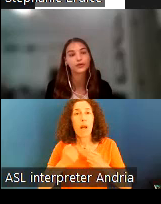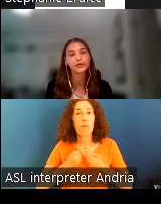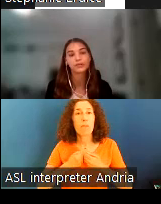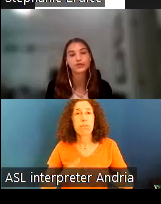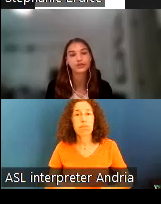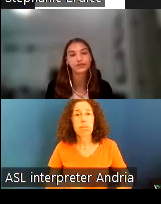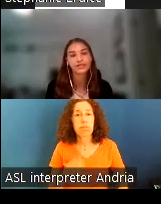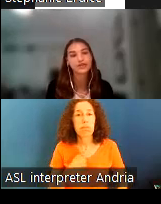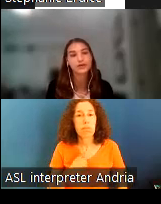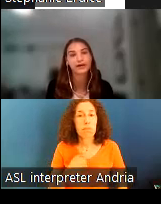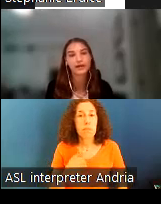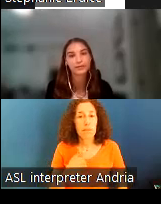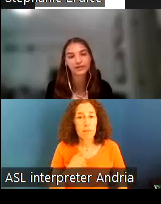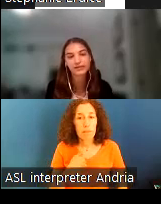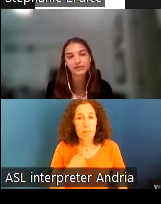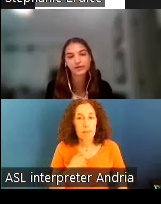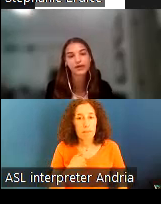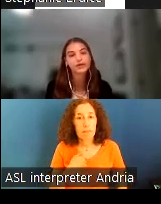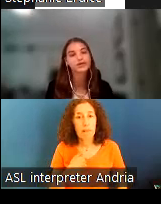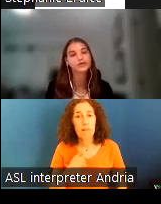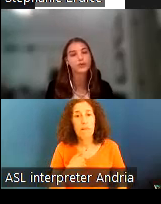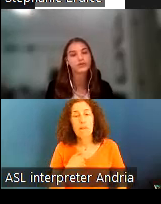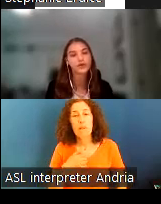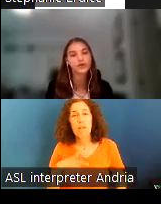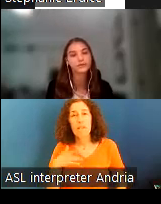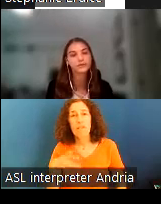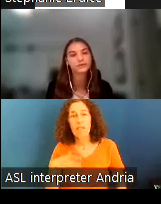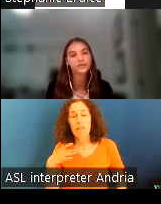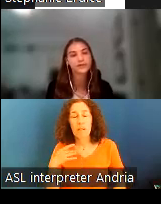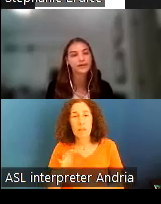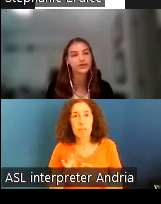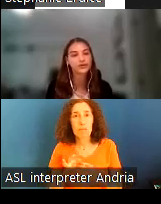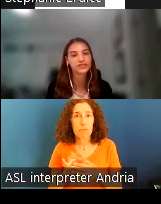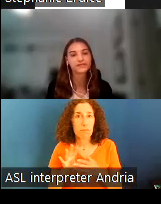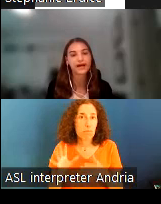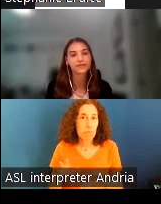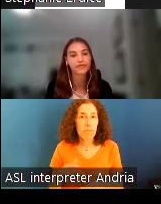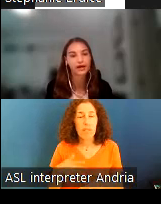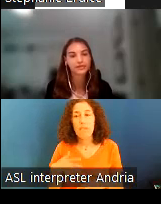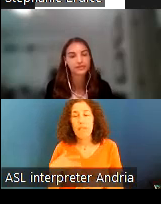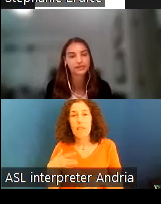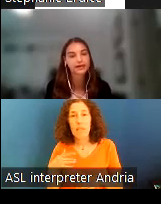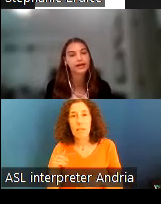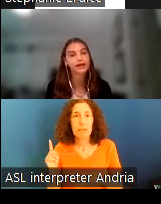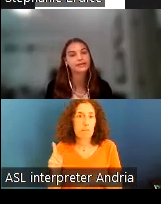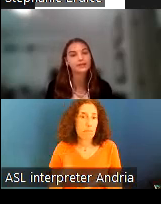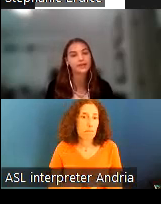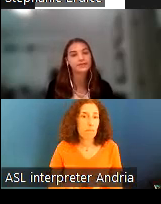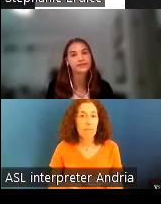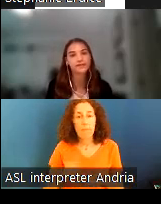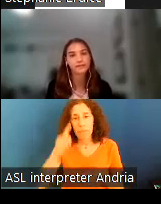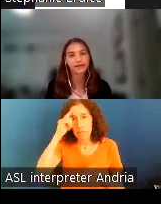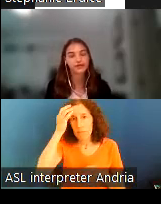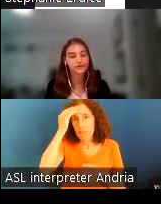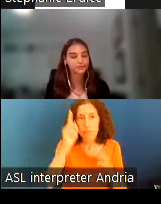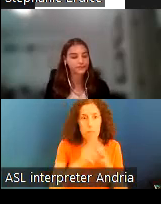fatigue include emotional detachment and numbness, social withdrawal, intrusive negative thoughts, and